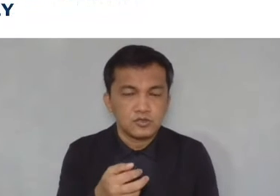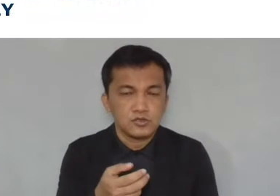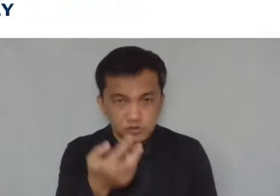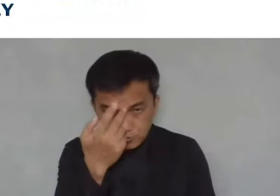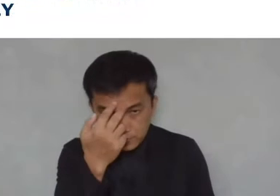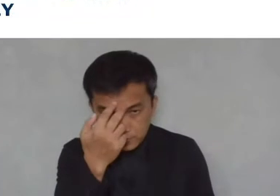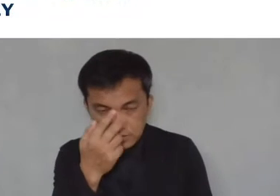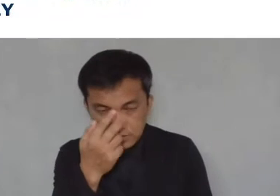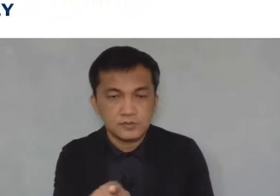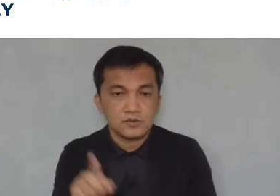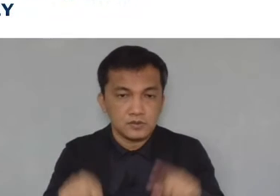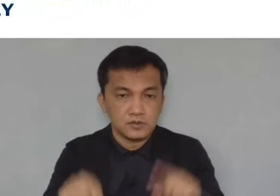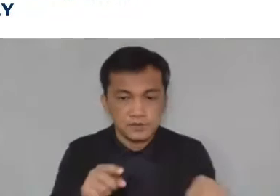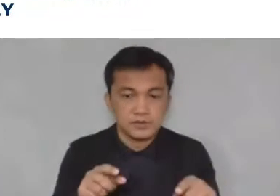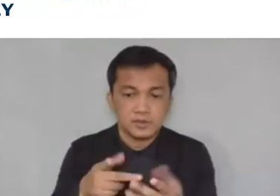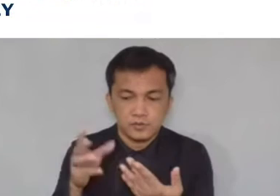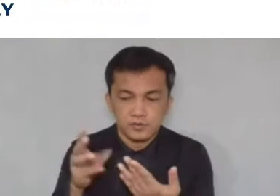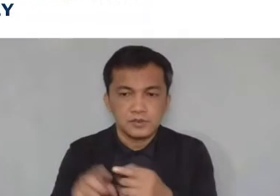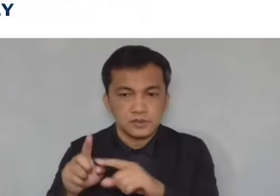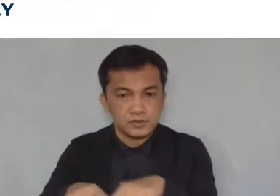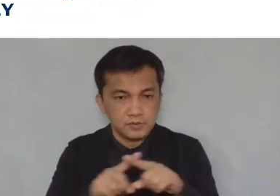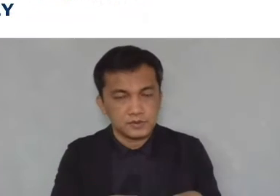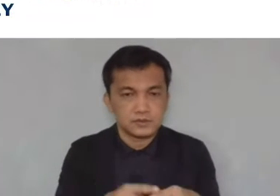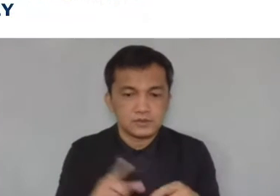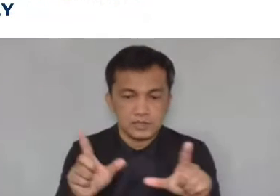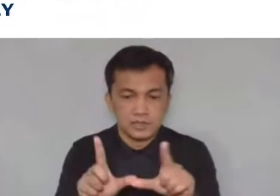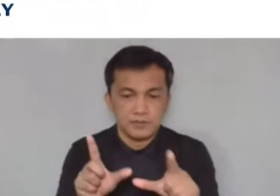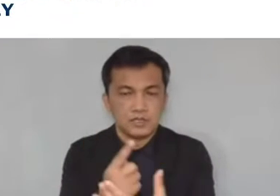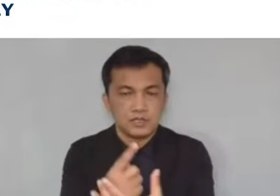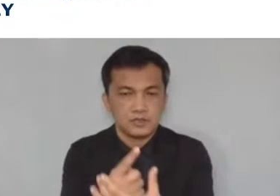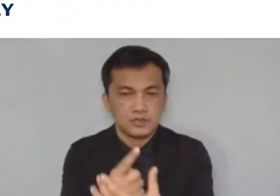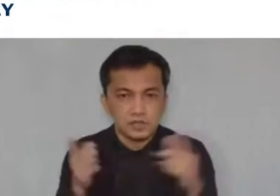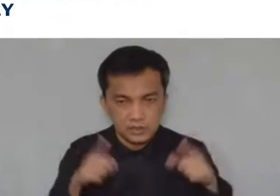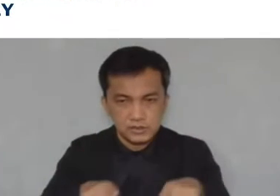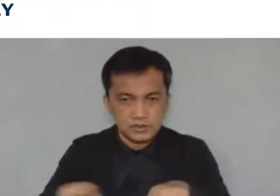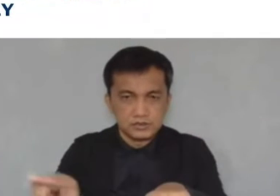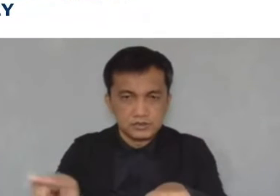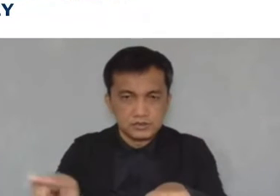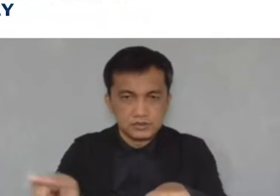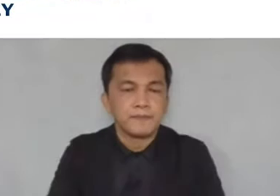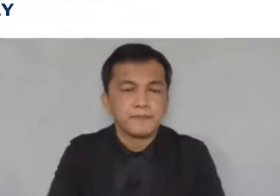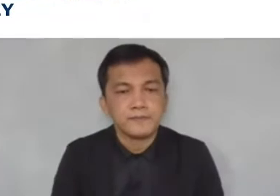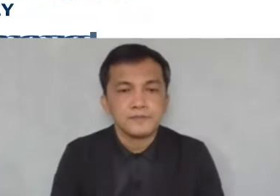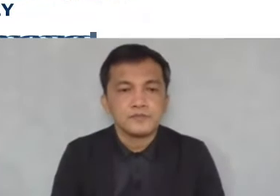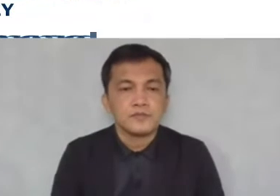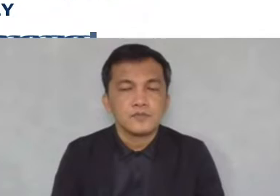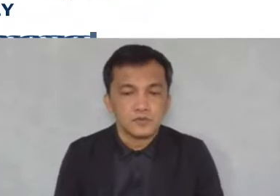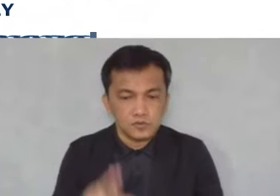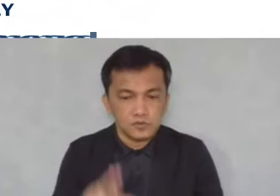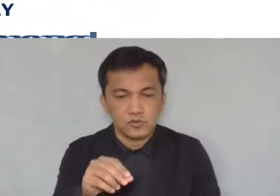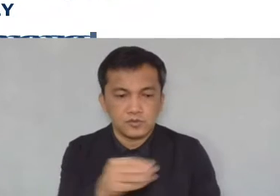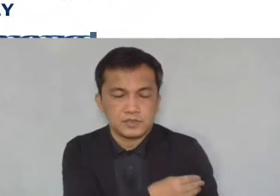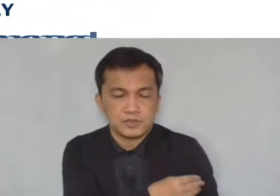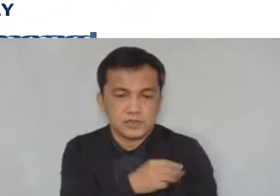in different programs of management depending the level of isolation simultaneously. No medical worker